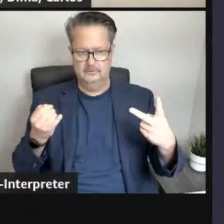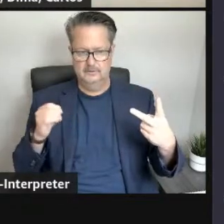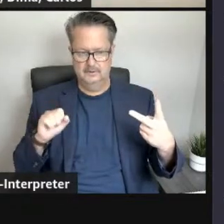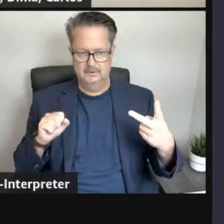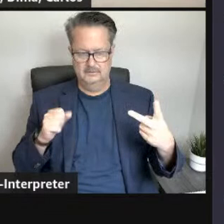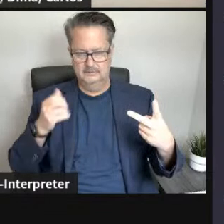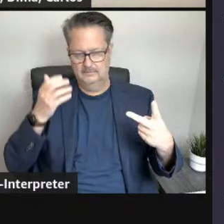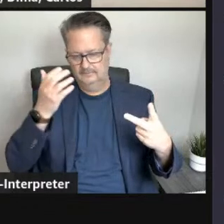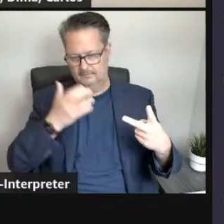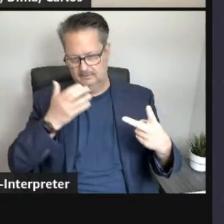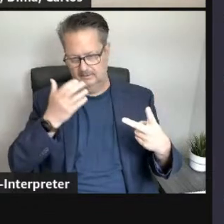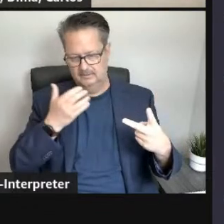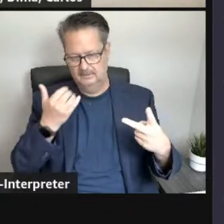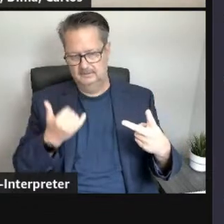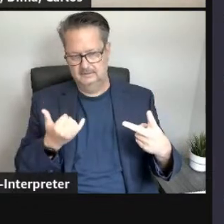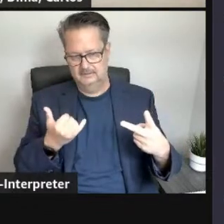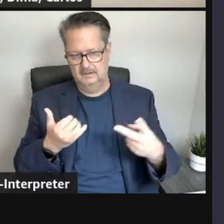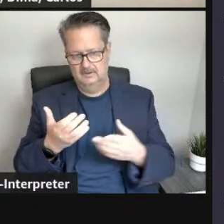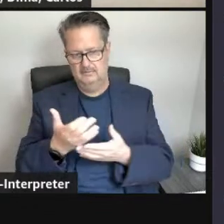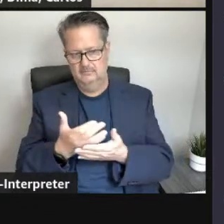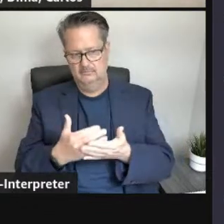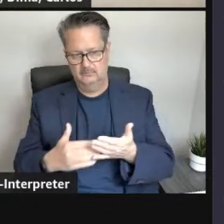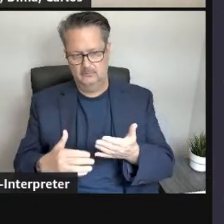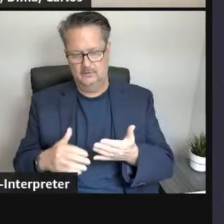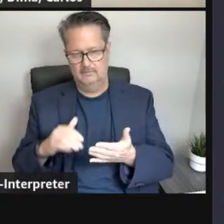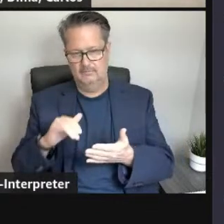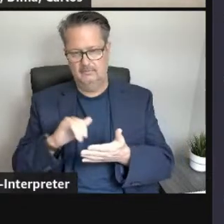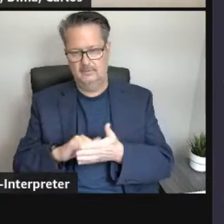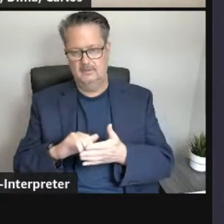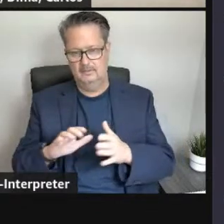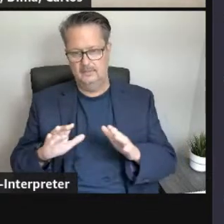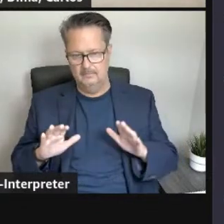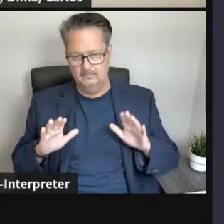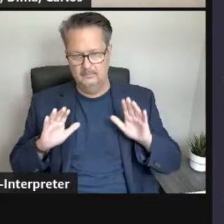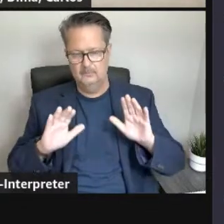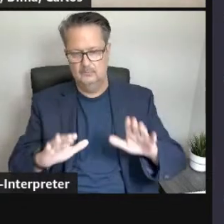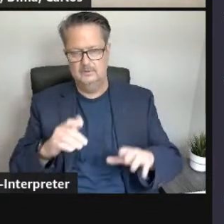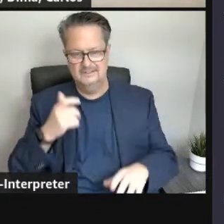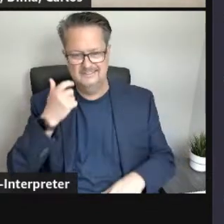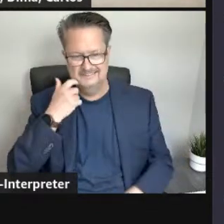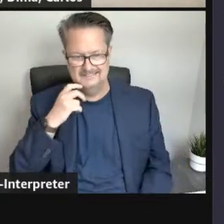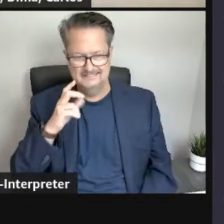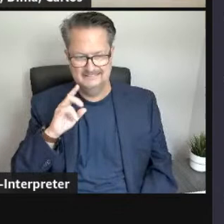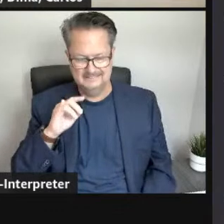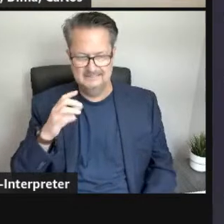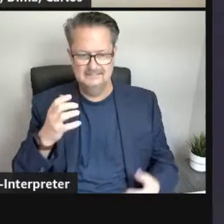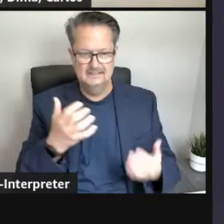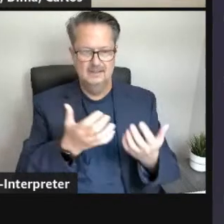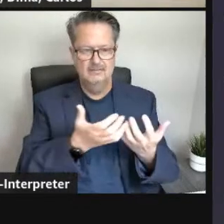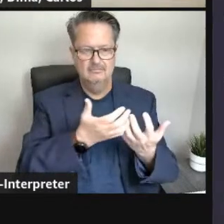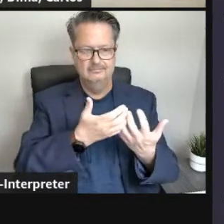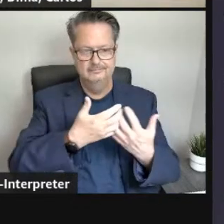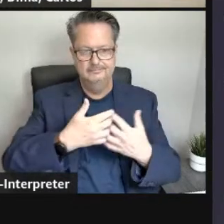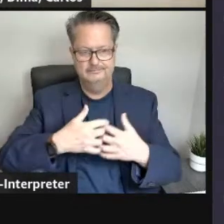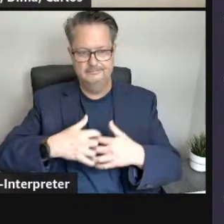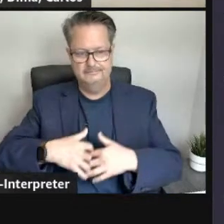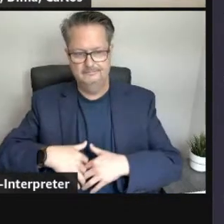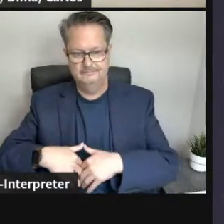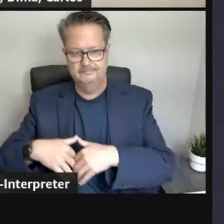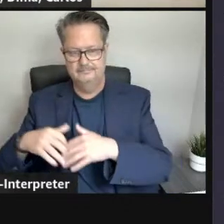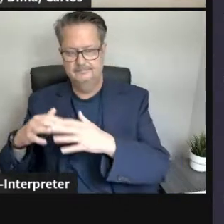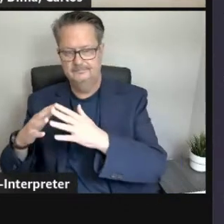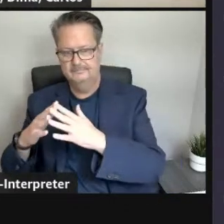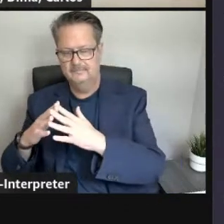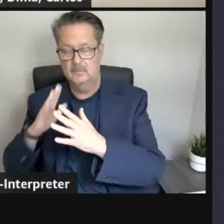And now, as part of this push that I just did, it's already started to sync a new application. By the way, it will